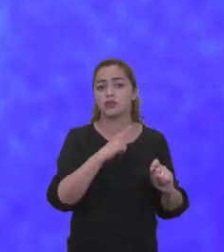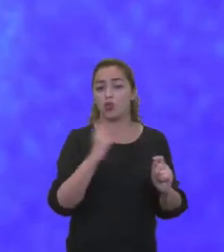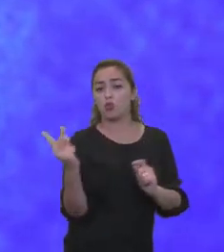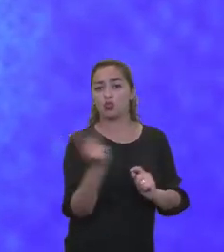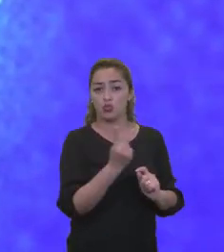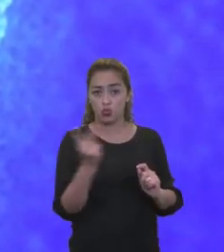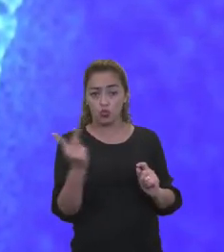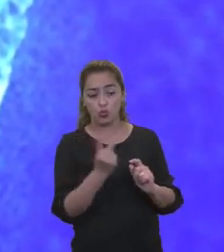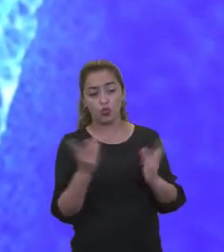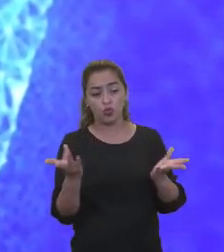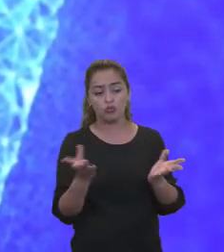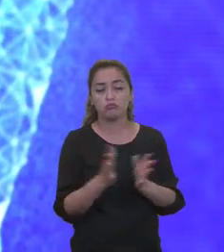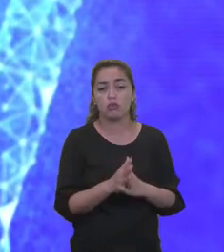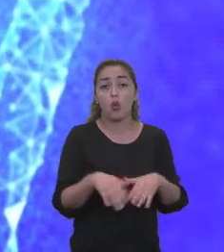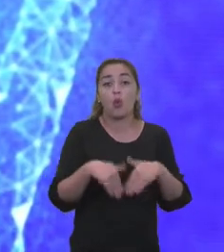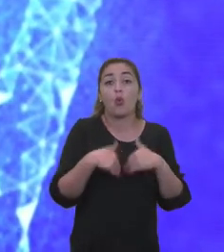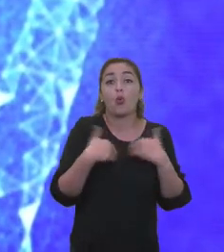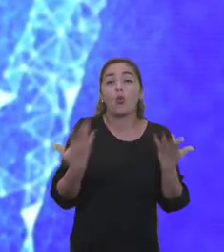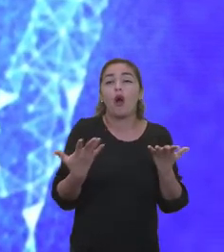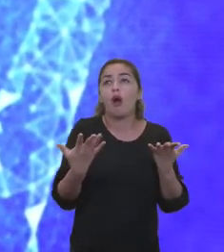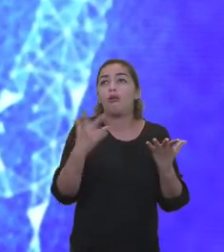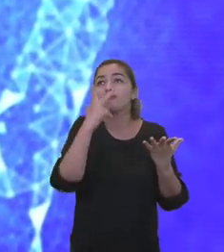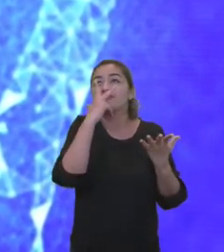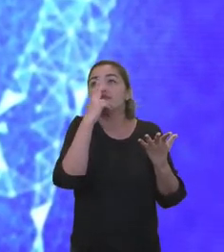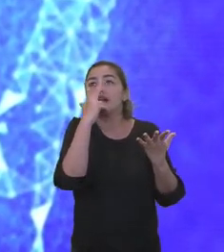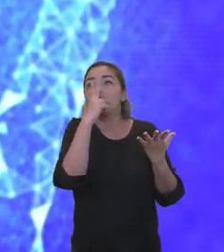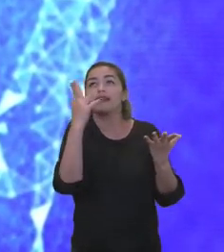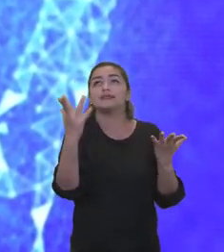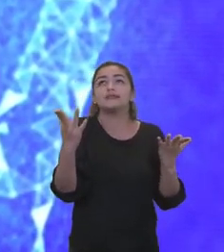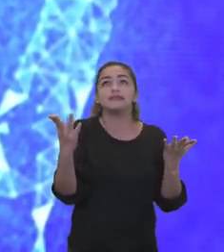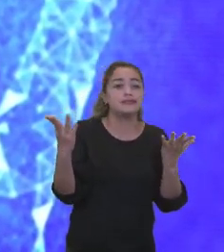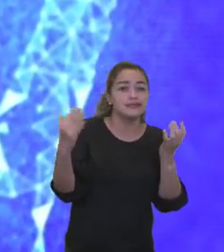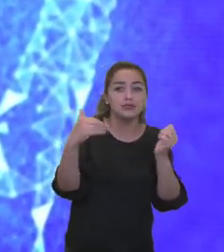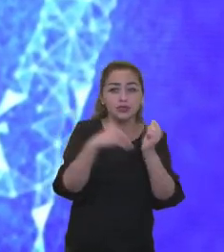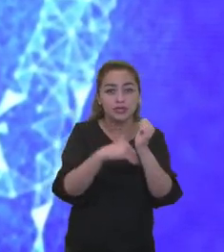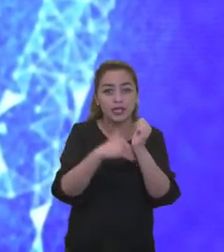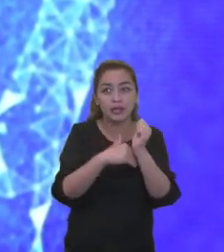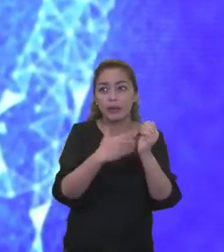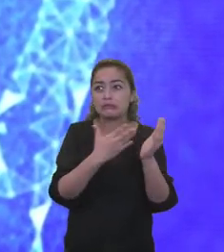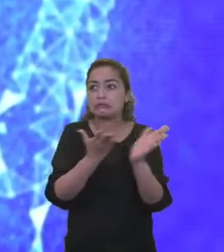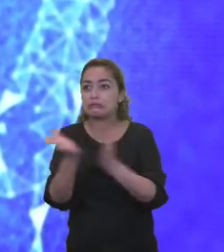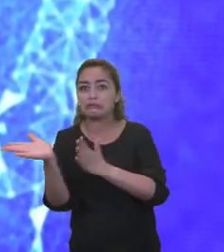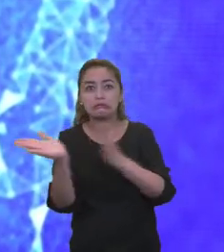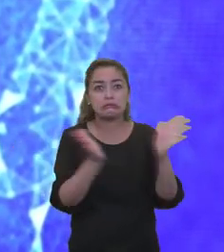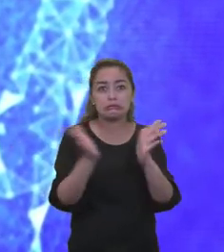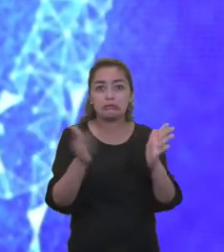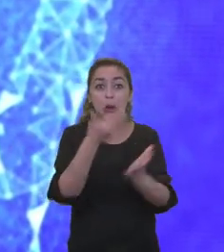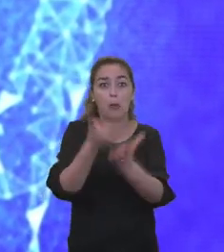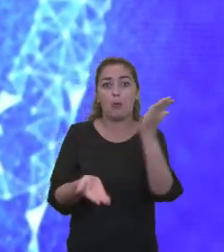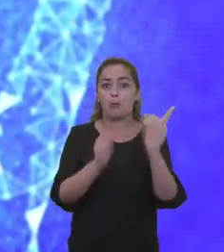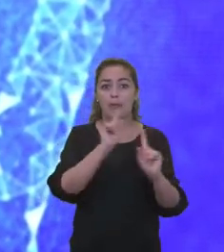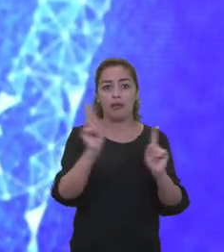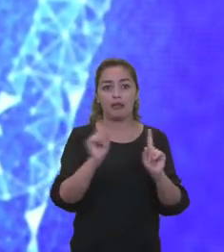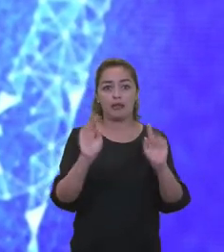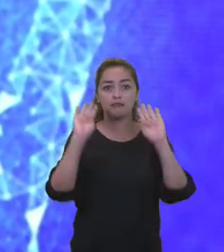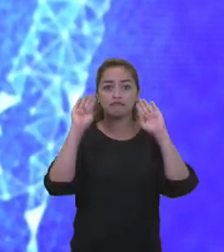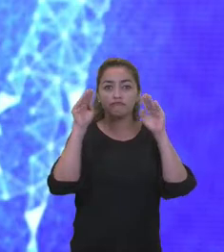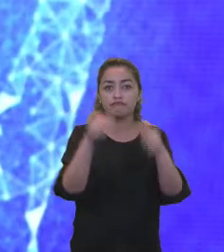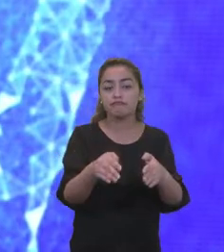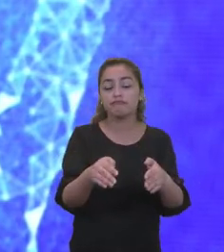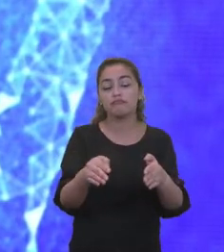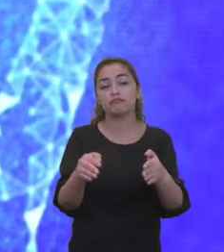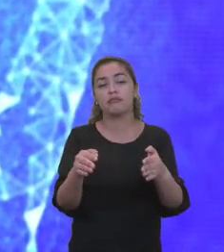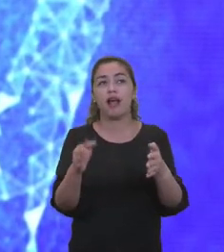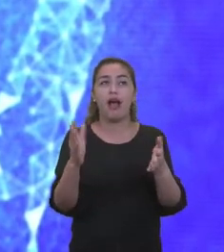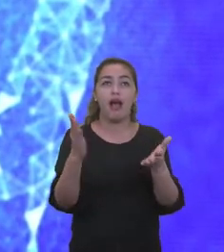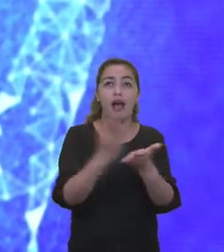society. What is the secret to not getting lost